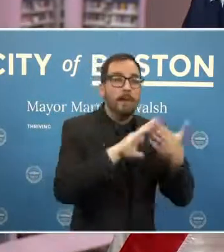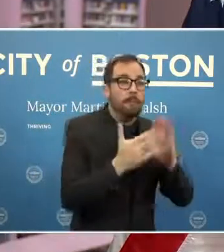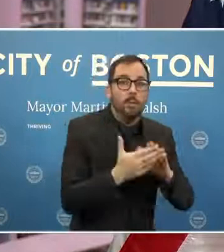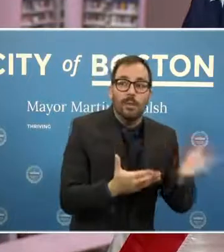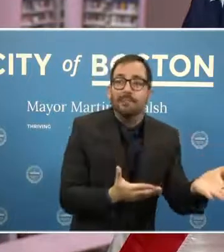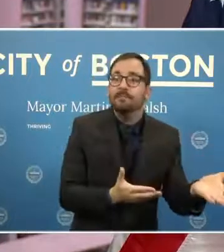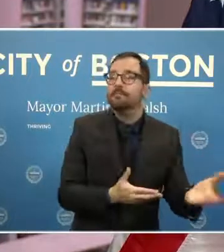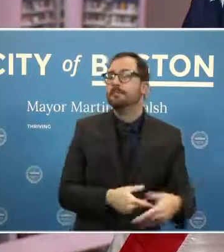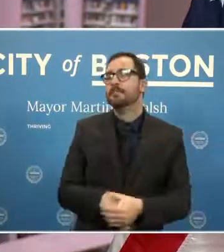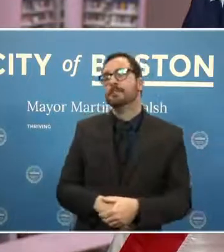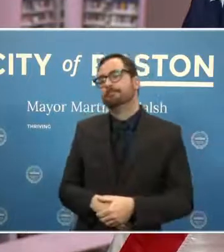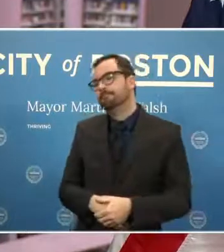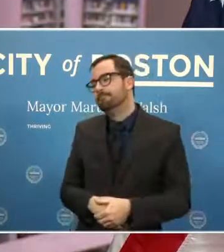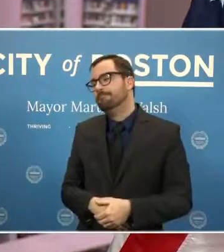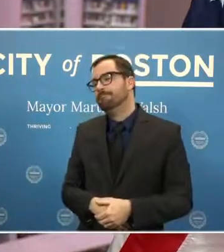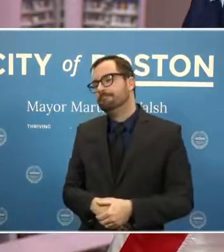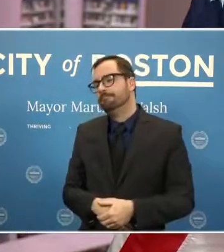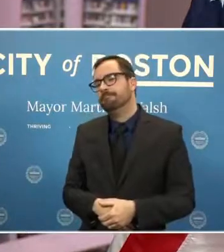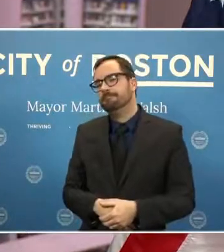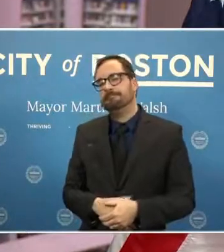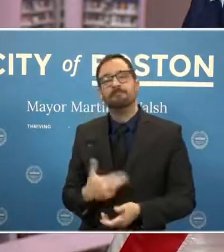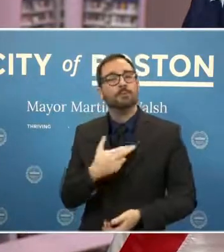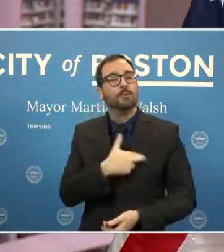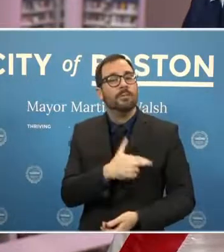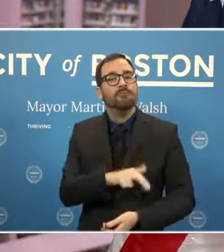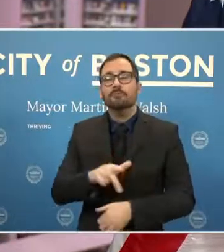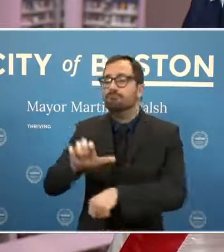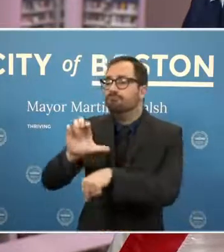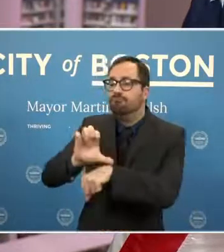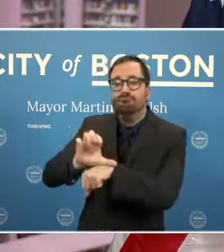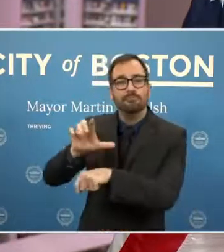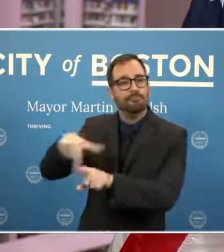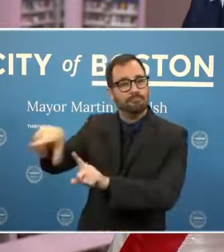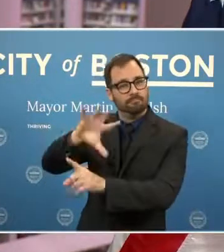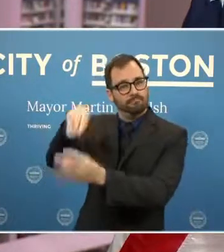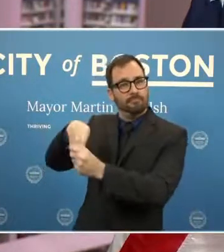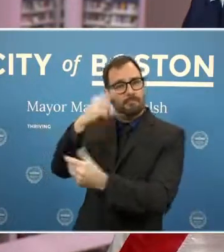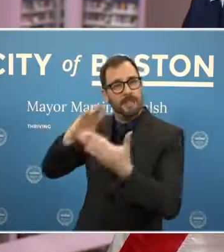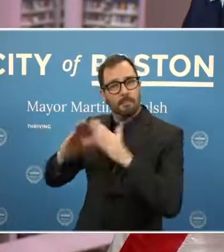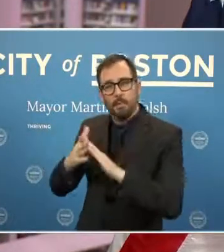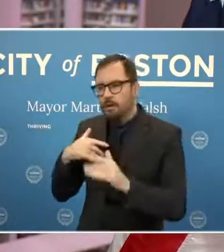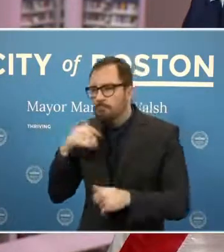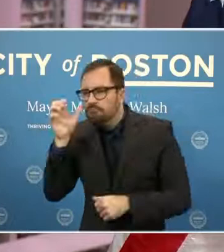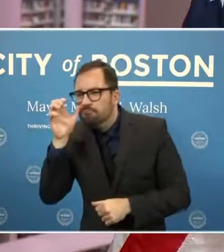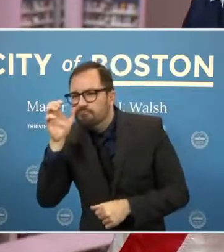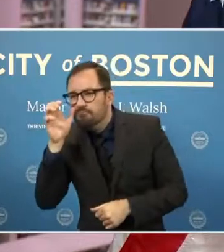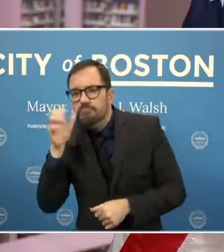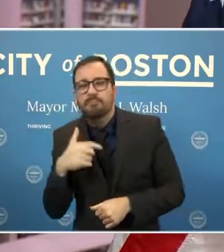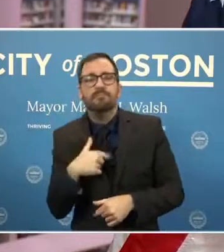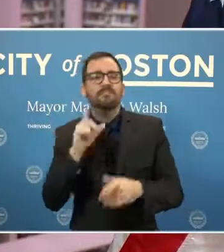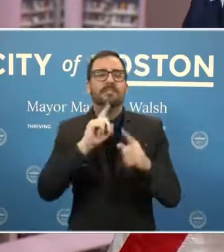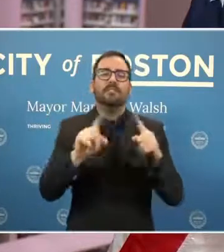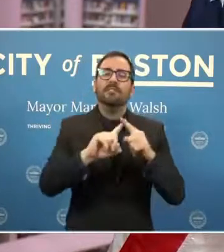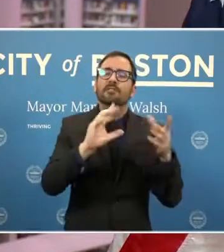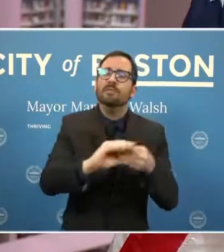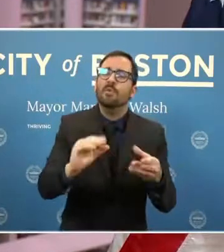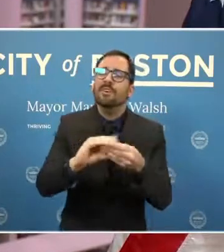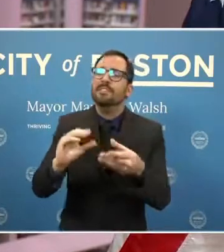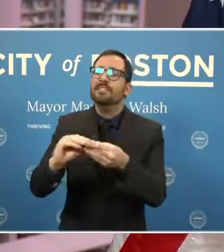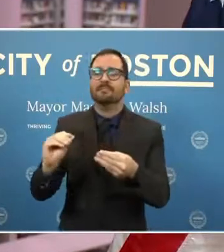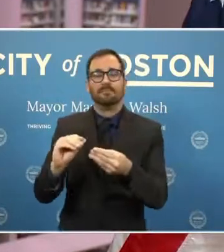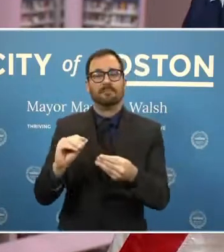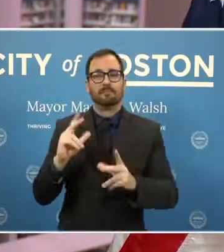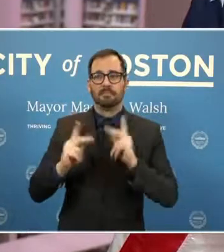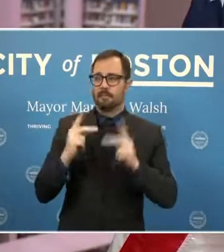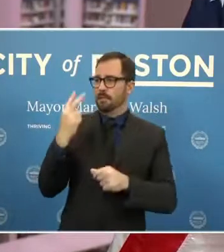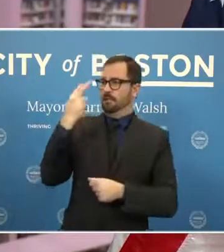one. They described lifelong anxiety around being prejudged and denied opportunities. I heard grief, not